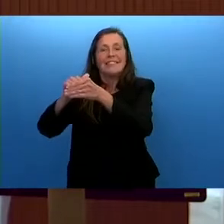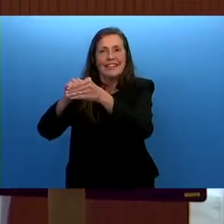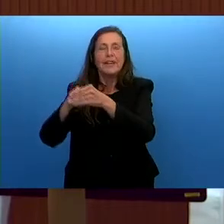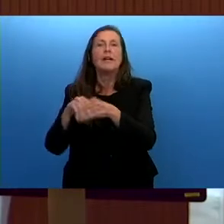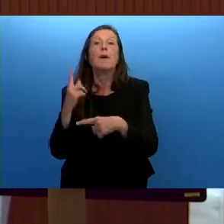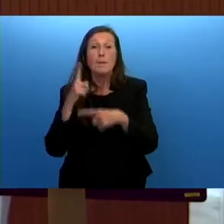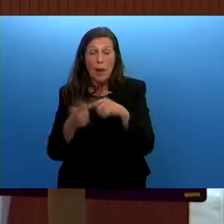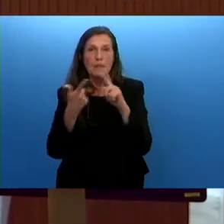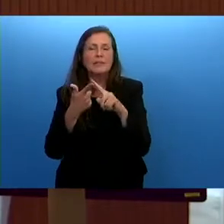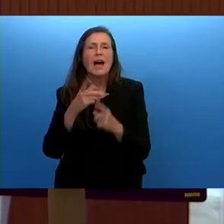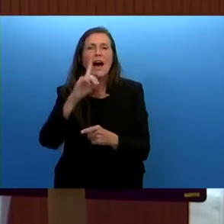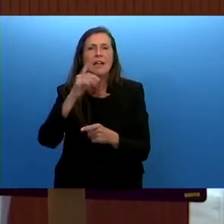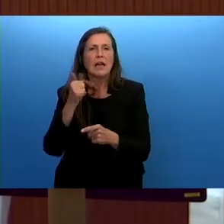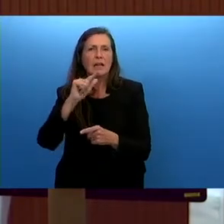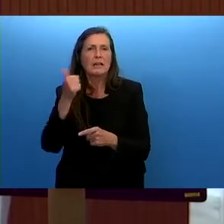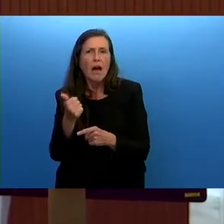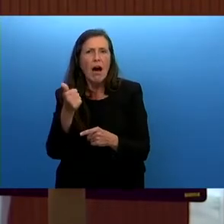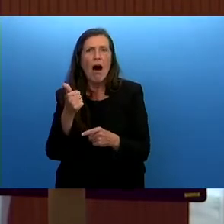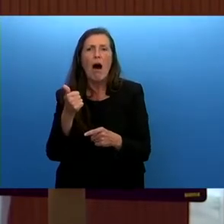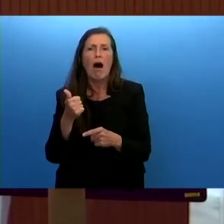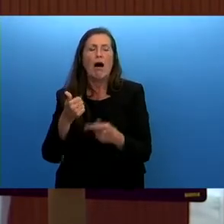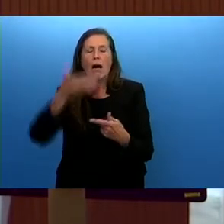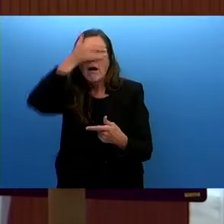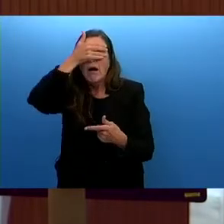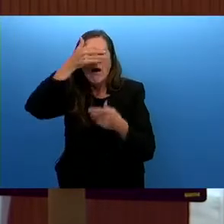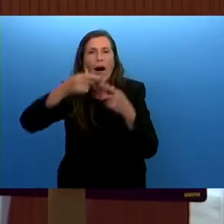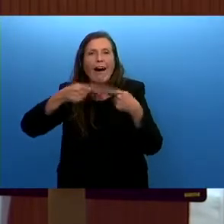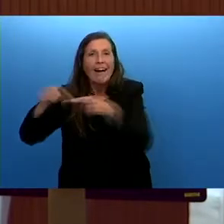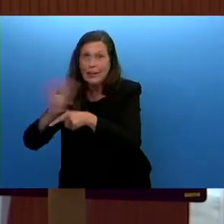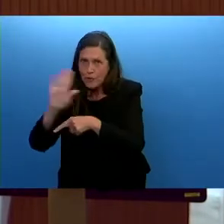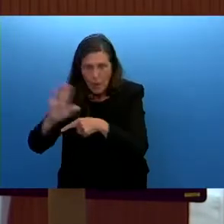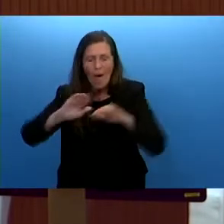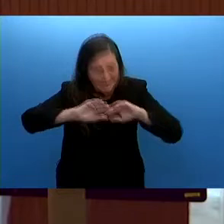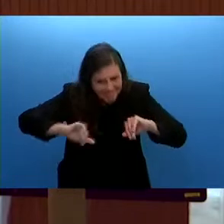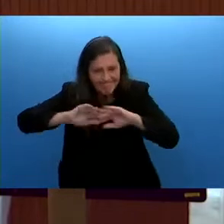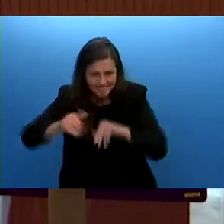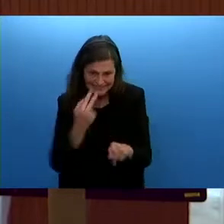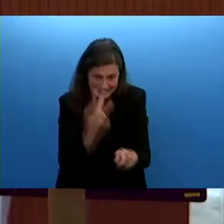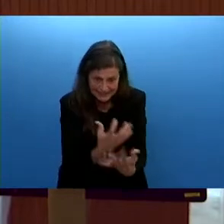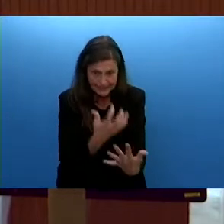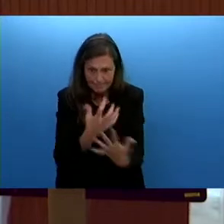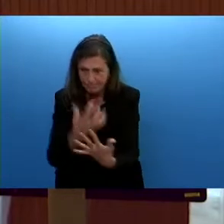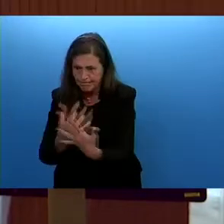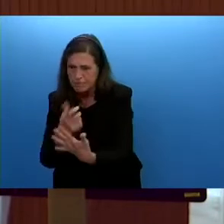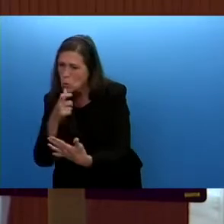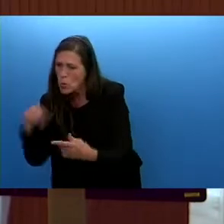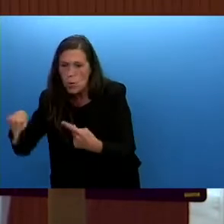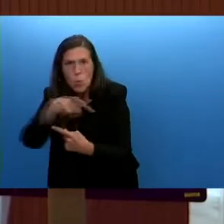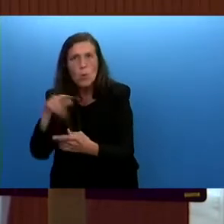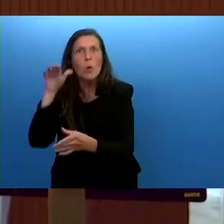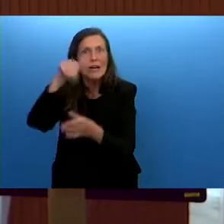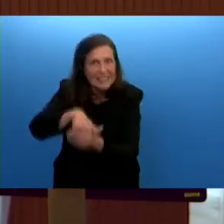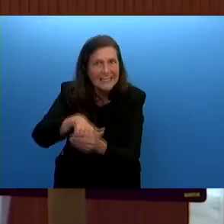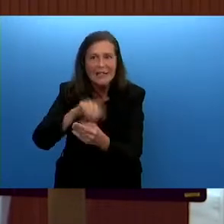disaggregated. Support includes illustration of best practices, best practice examples,